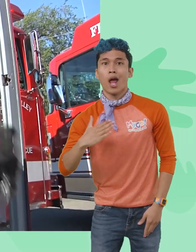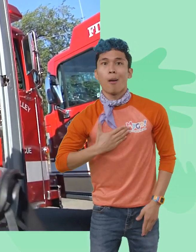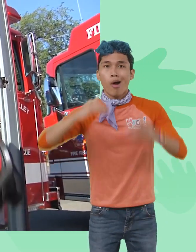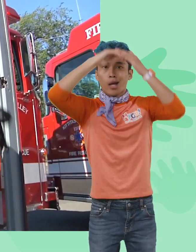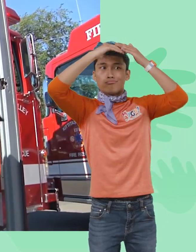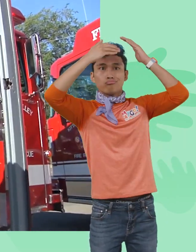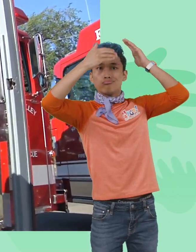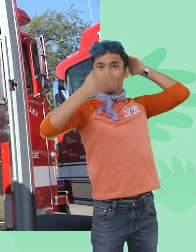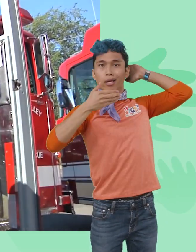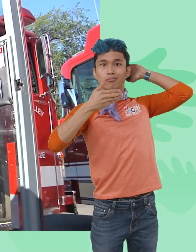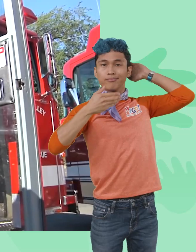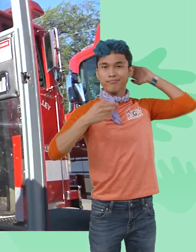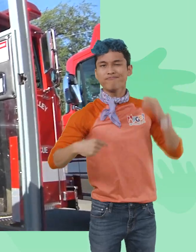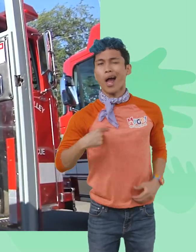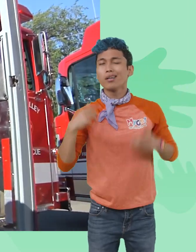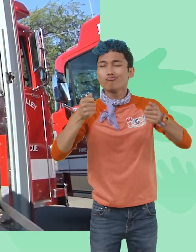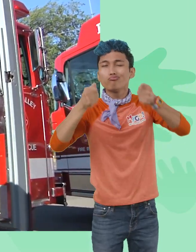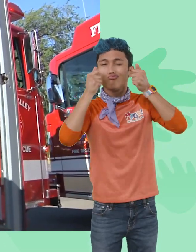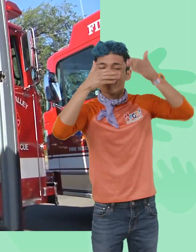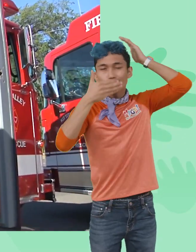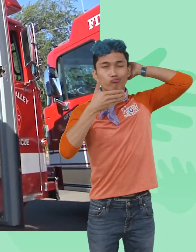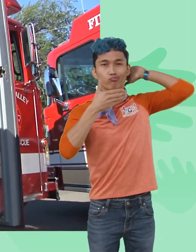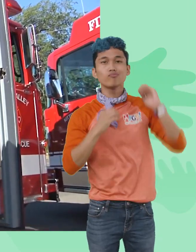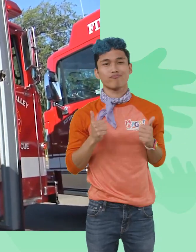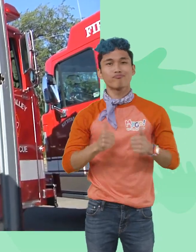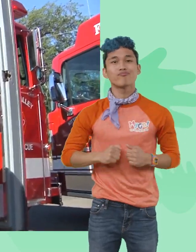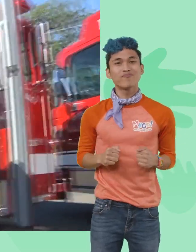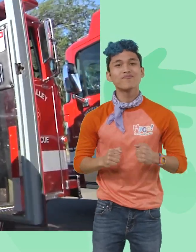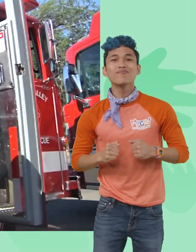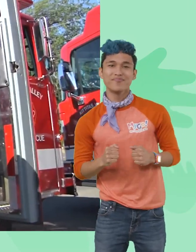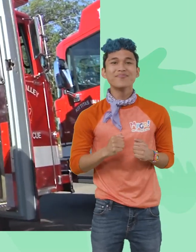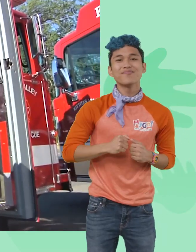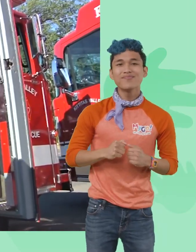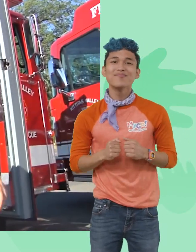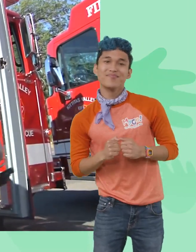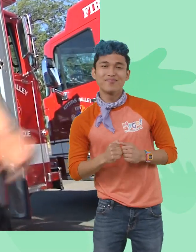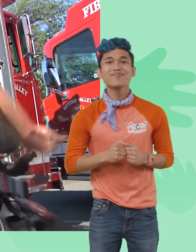here, this is my mask. So let me put it on.